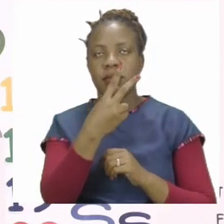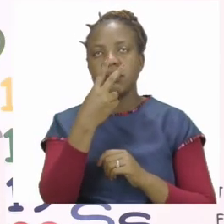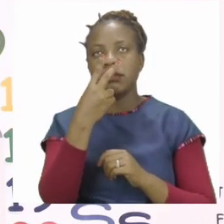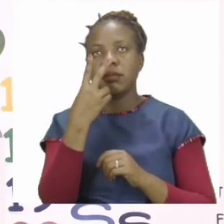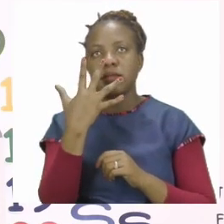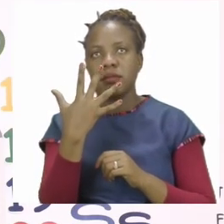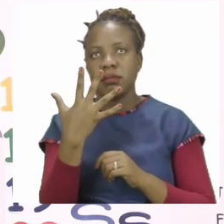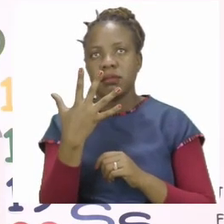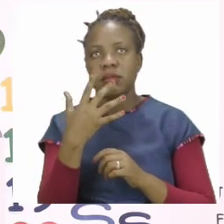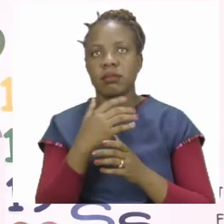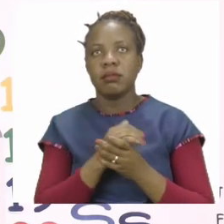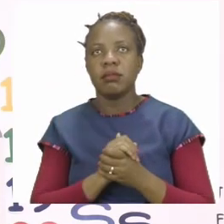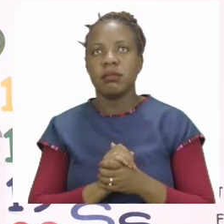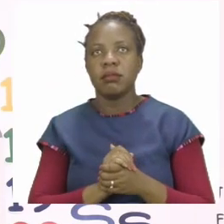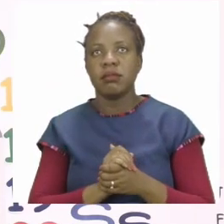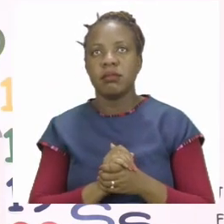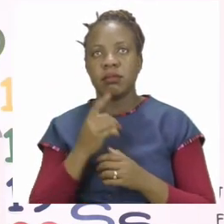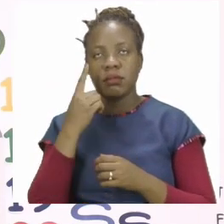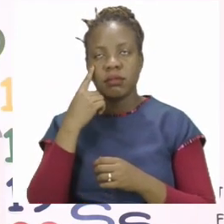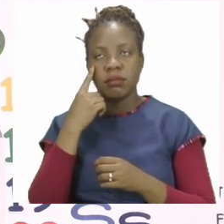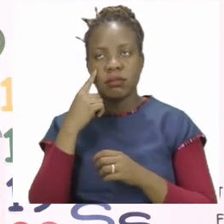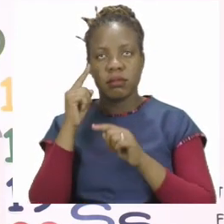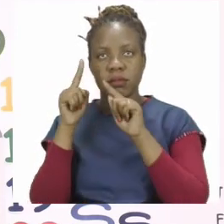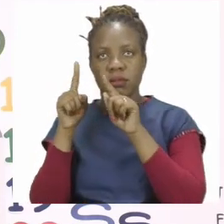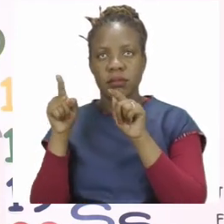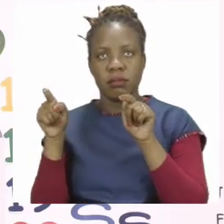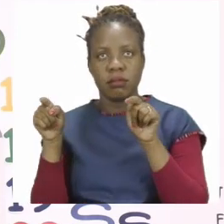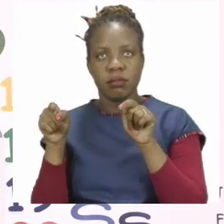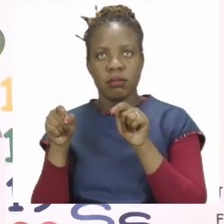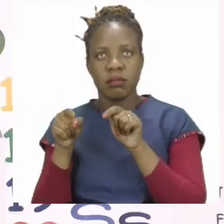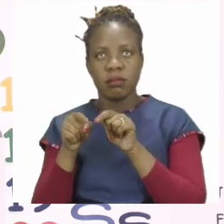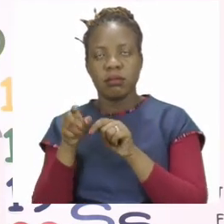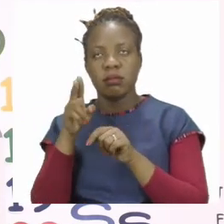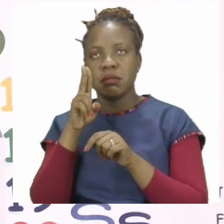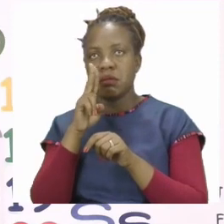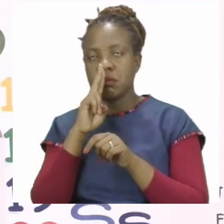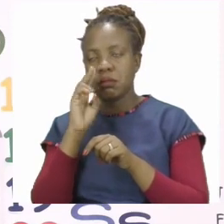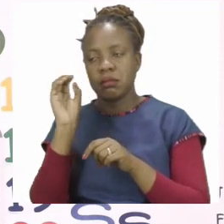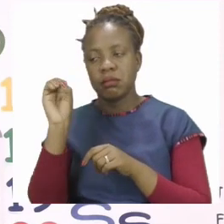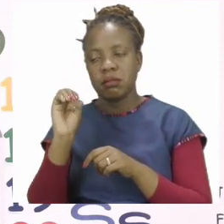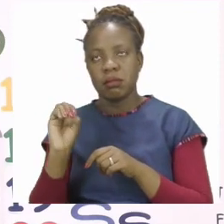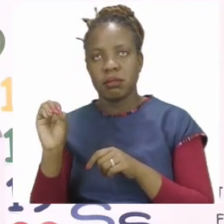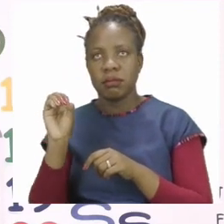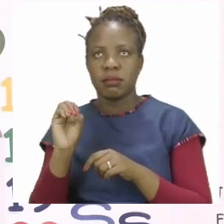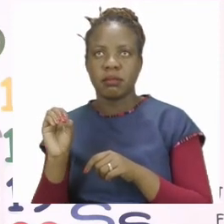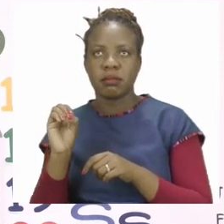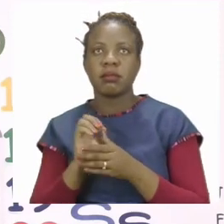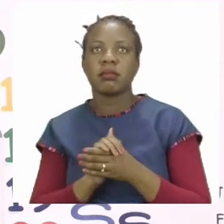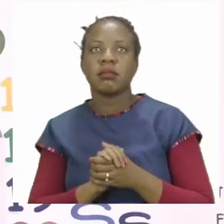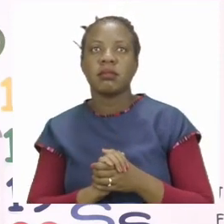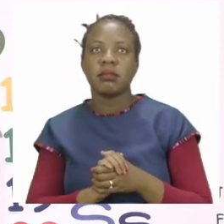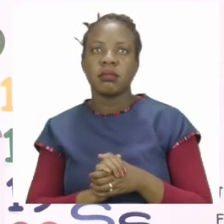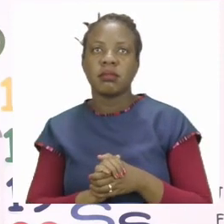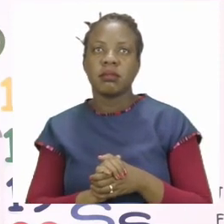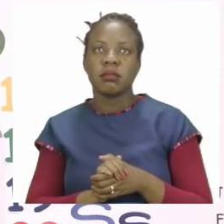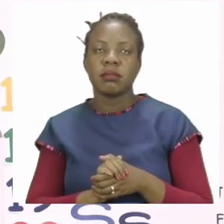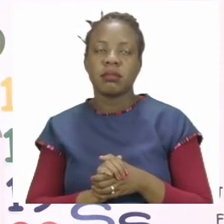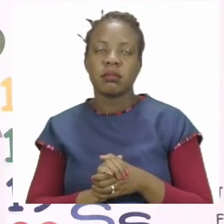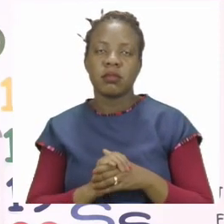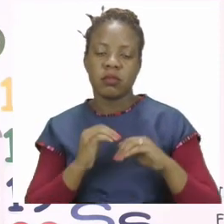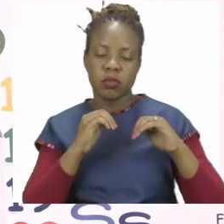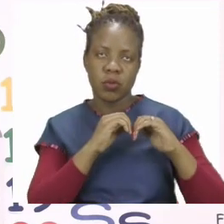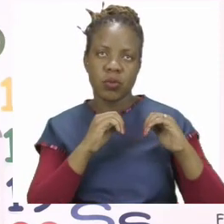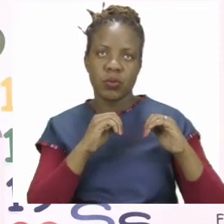25. Now you see here, we don't have an answer for this one yet. Let's